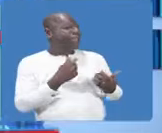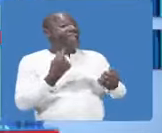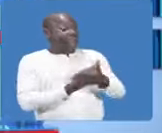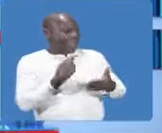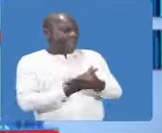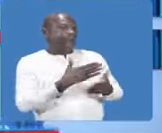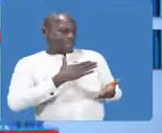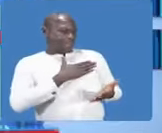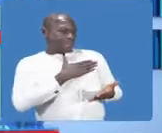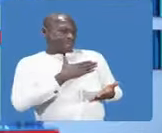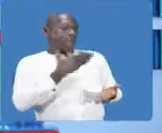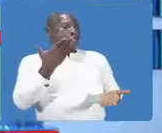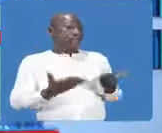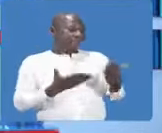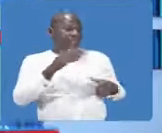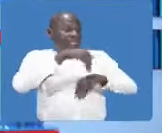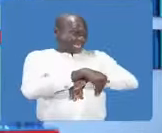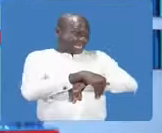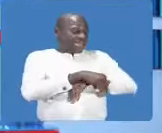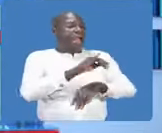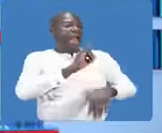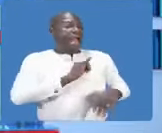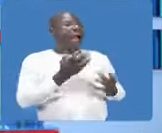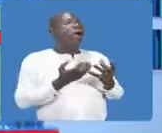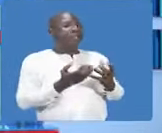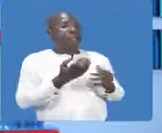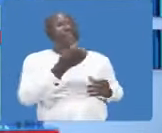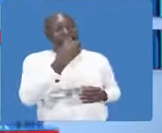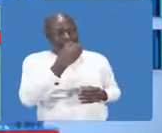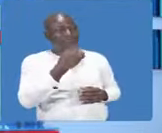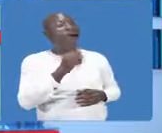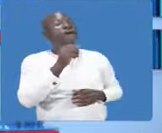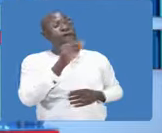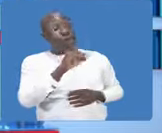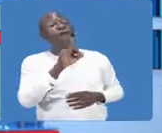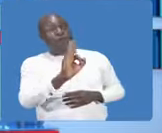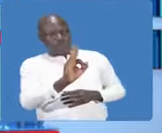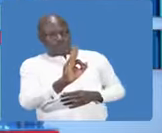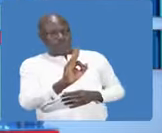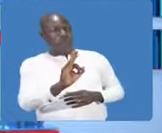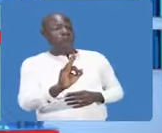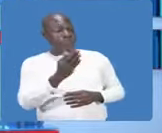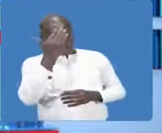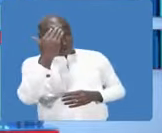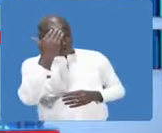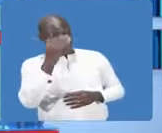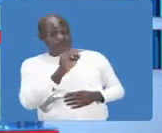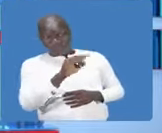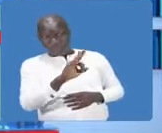Ghana, Mewaha, na a drew a numre, na a diania midi, yeah, as I make cordano, a ya